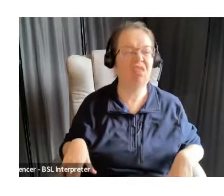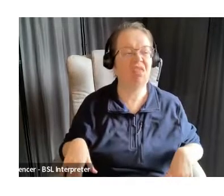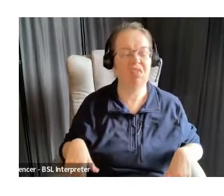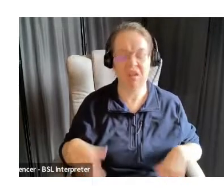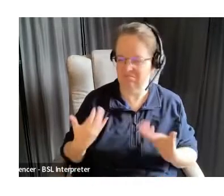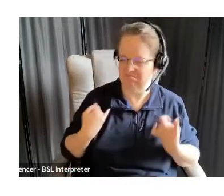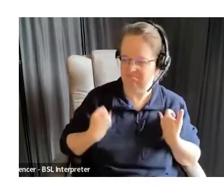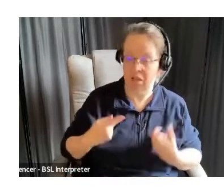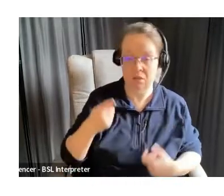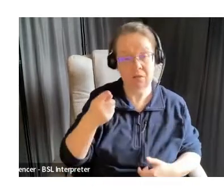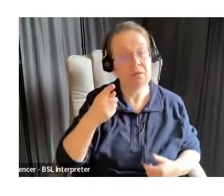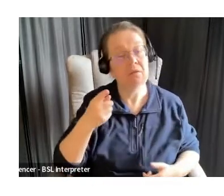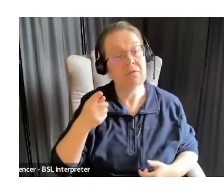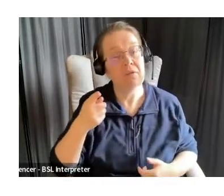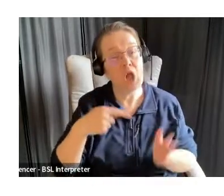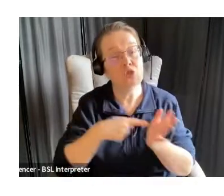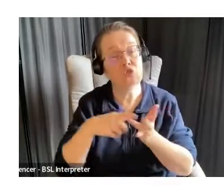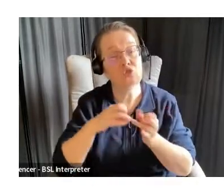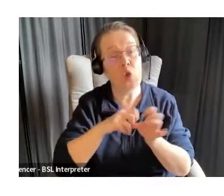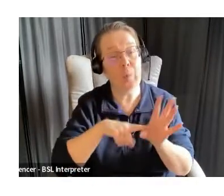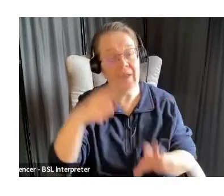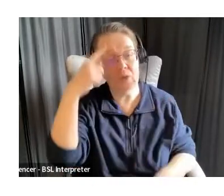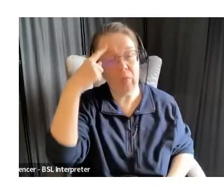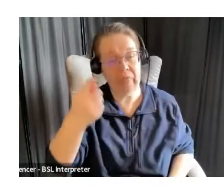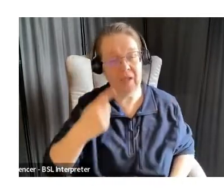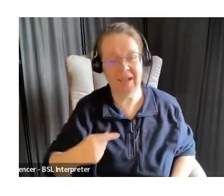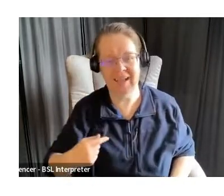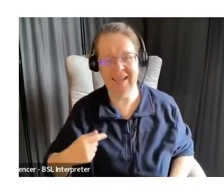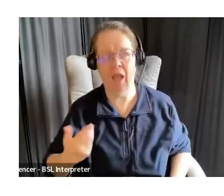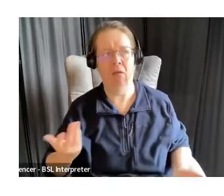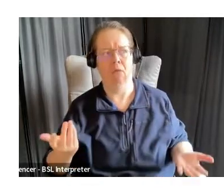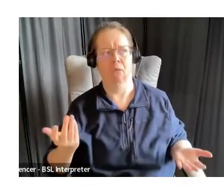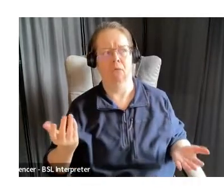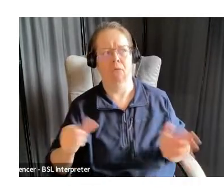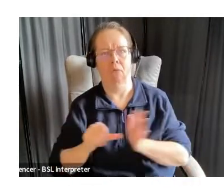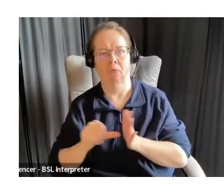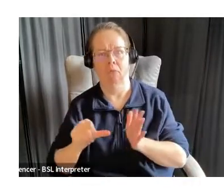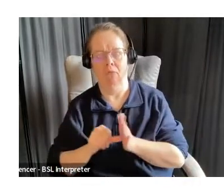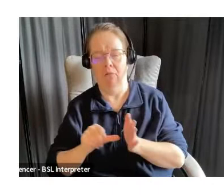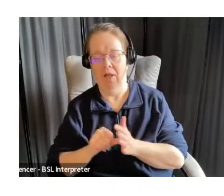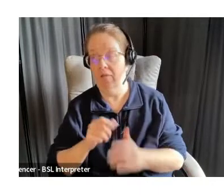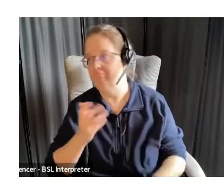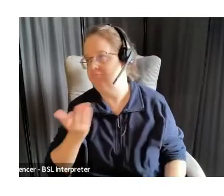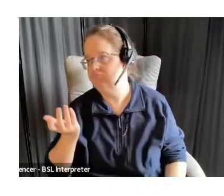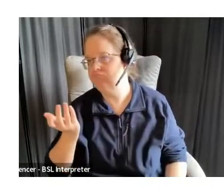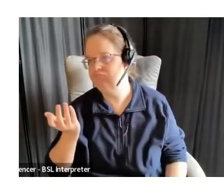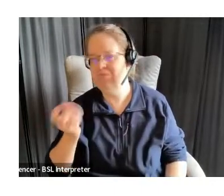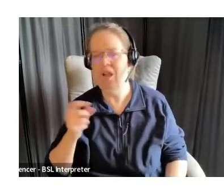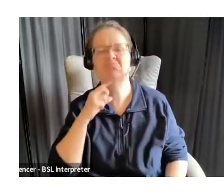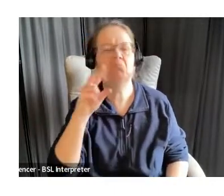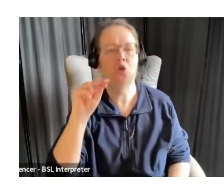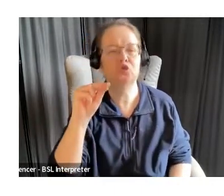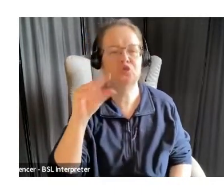Toby, got any idea what you think this number is? Oh, it's a hard one. To be